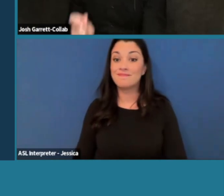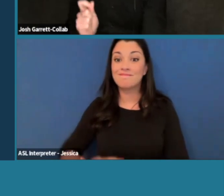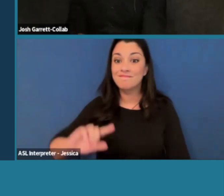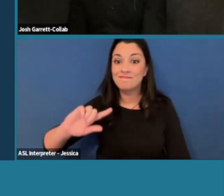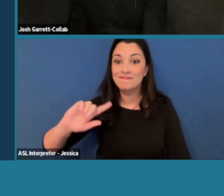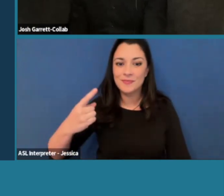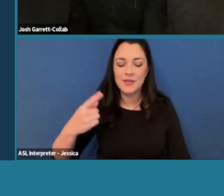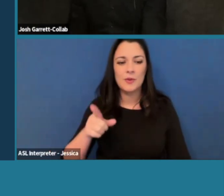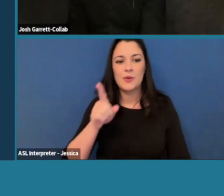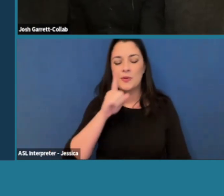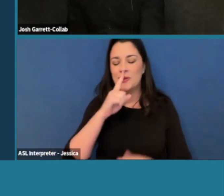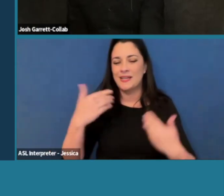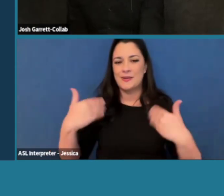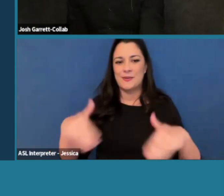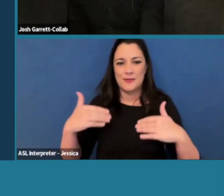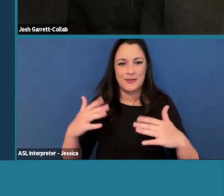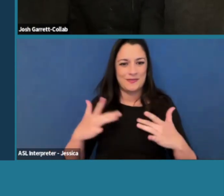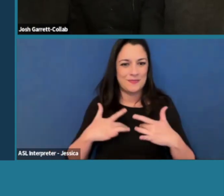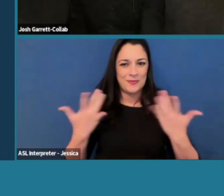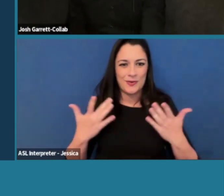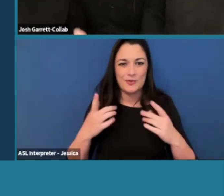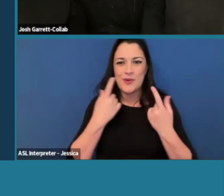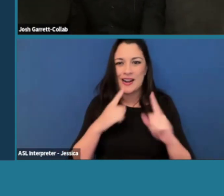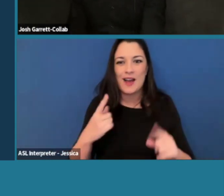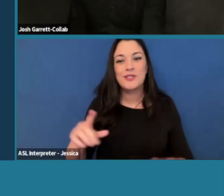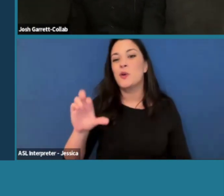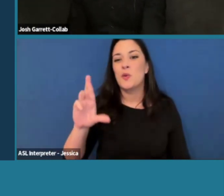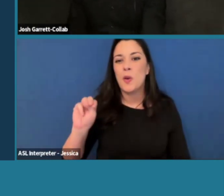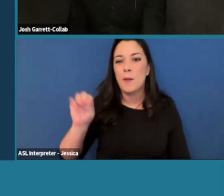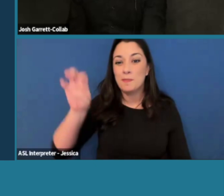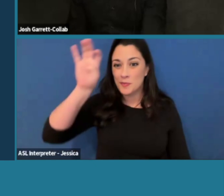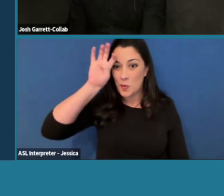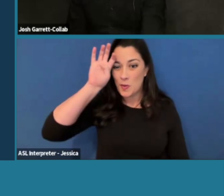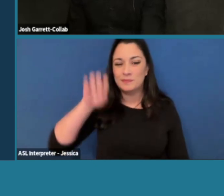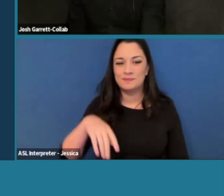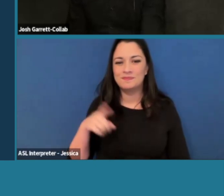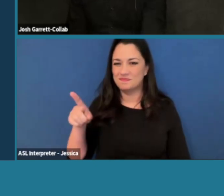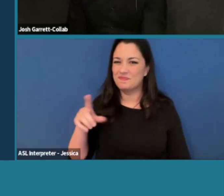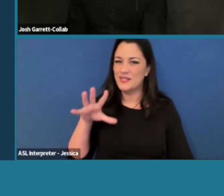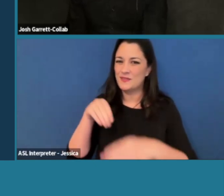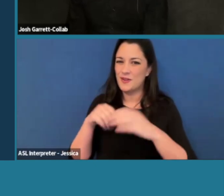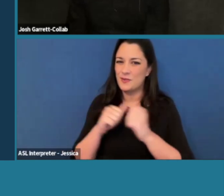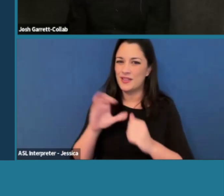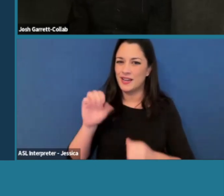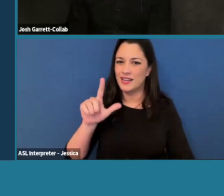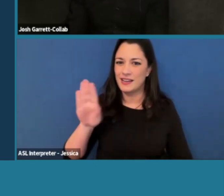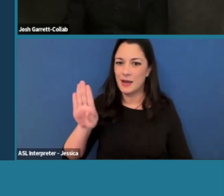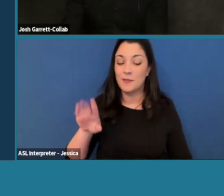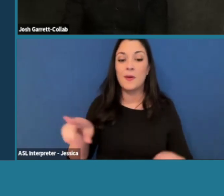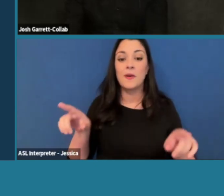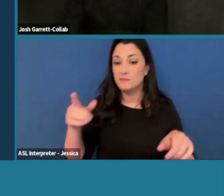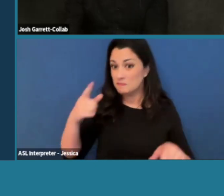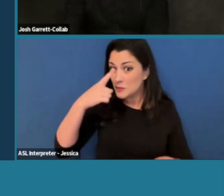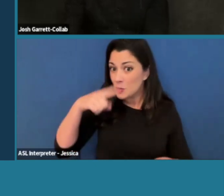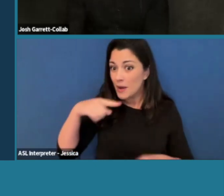off, we are very pleased to announce Crom being here with us, part of the collab, also leading charge today. Crom, if you will please hop in